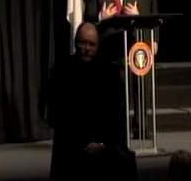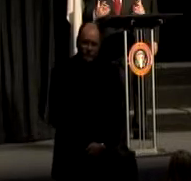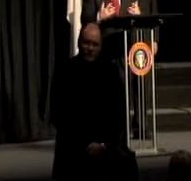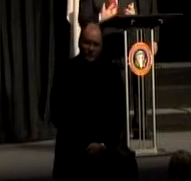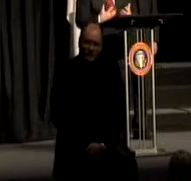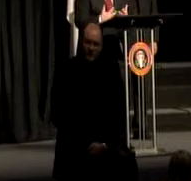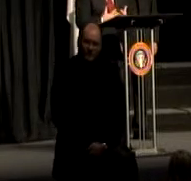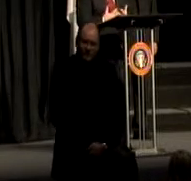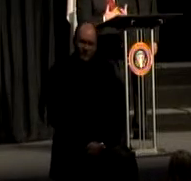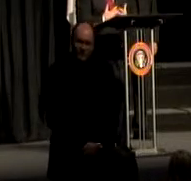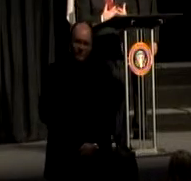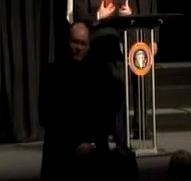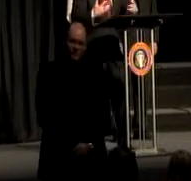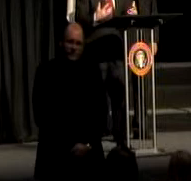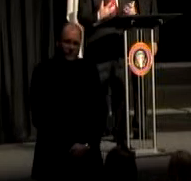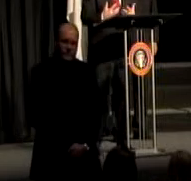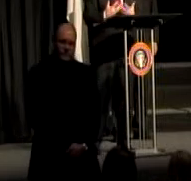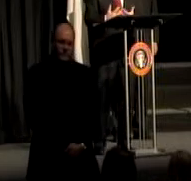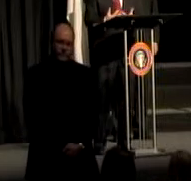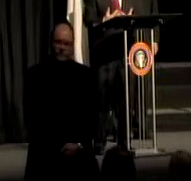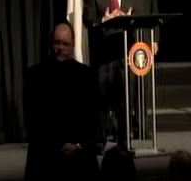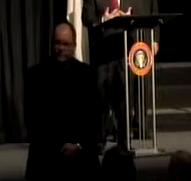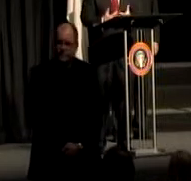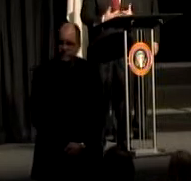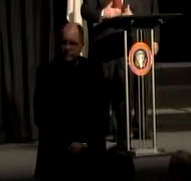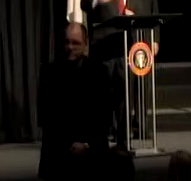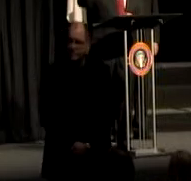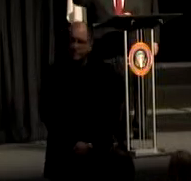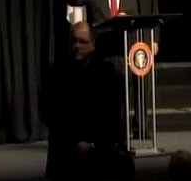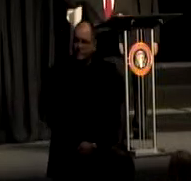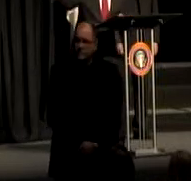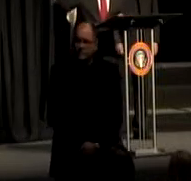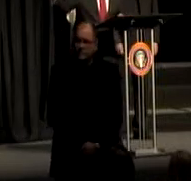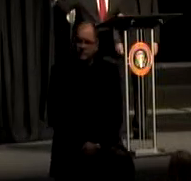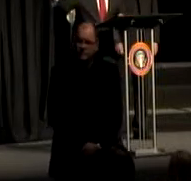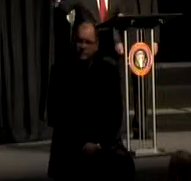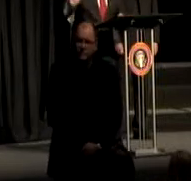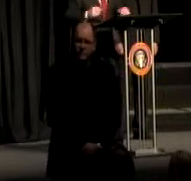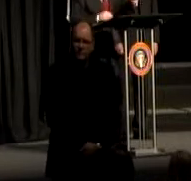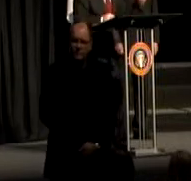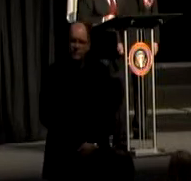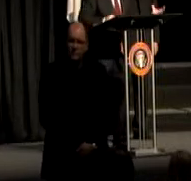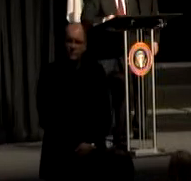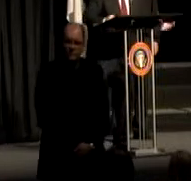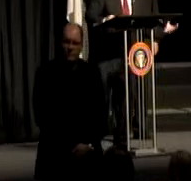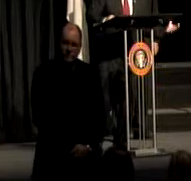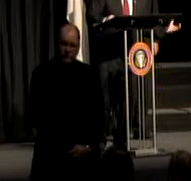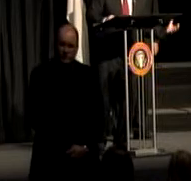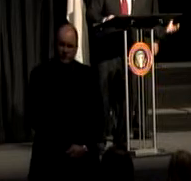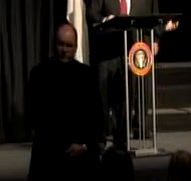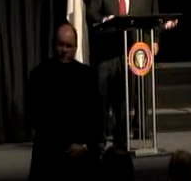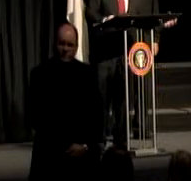are. It's based what's in your heart and if you're a true fan you're going to enjoy the great days but you're still going to be a